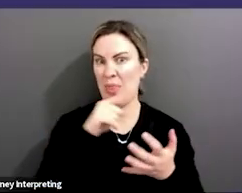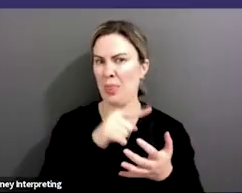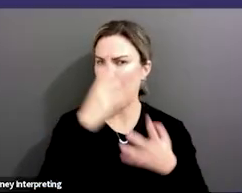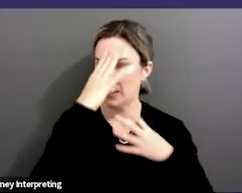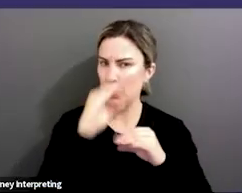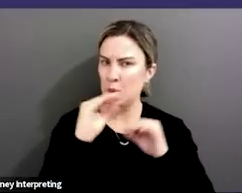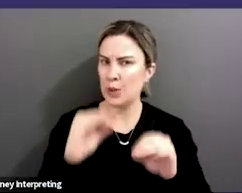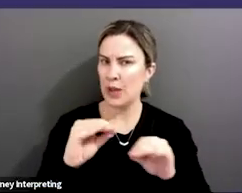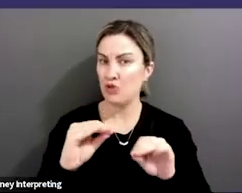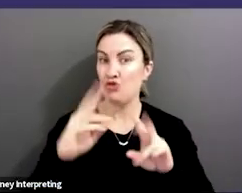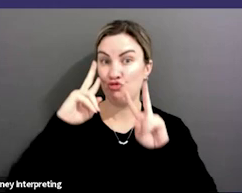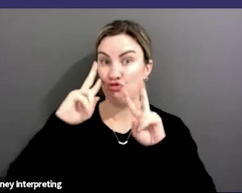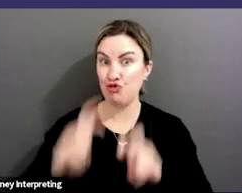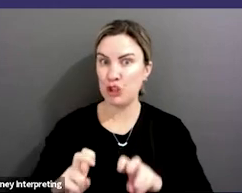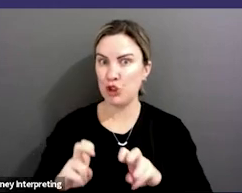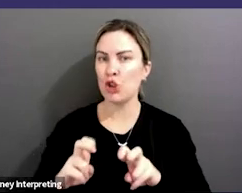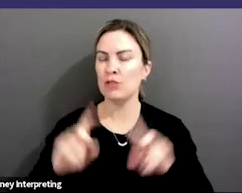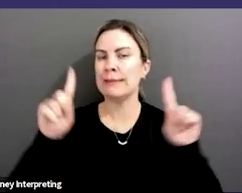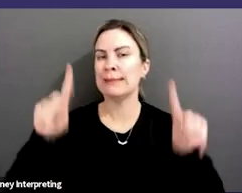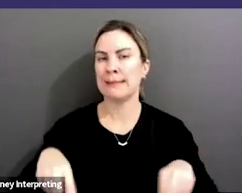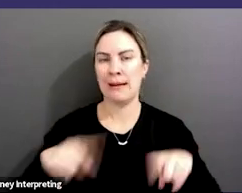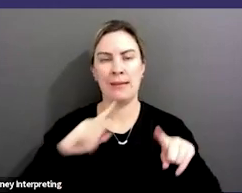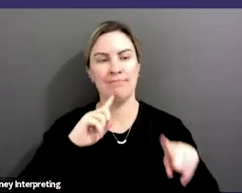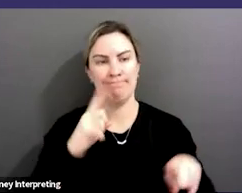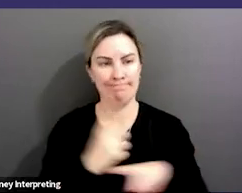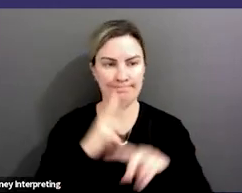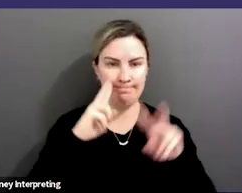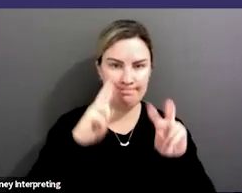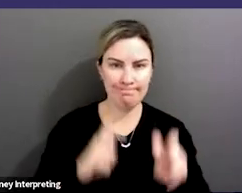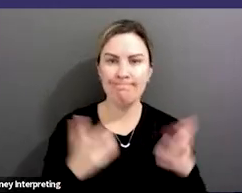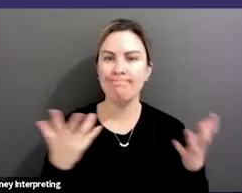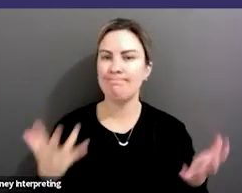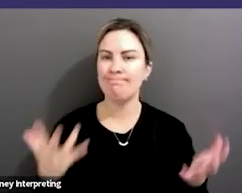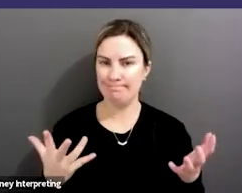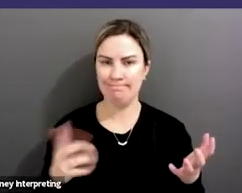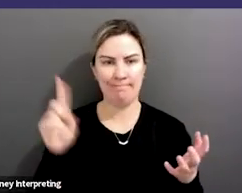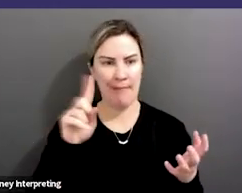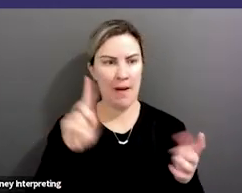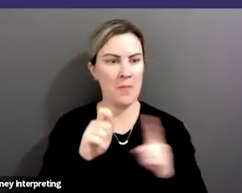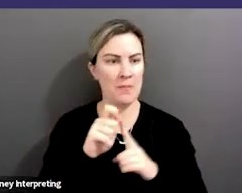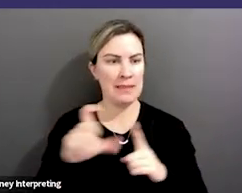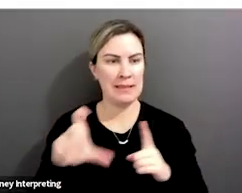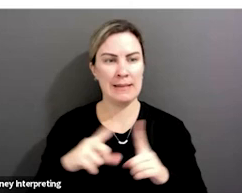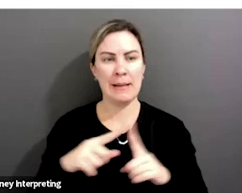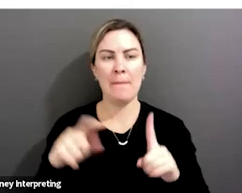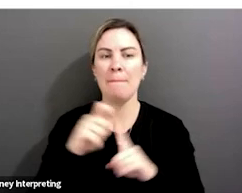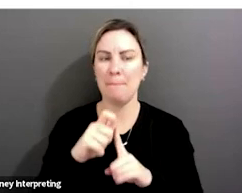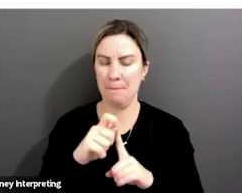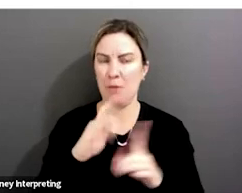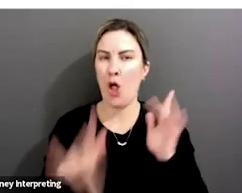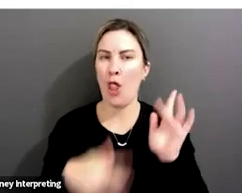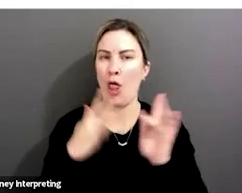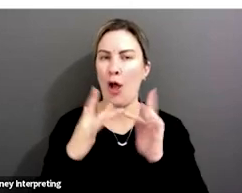born. And then now specifically, I'll speak to the PSEP online certificate course. So on the next